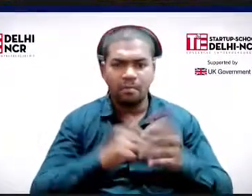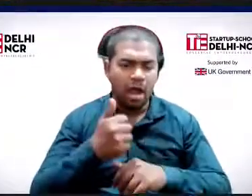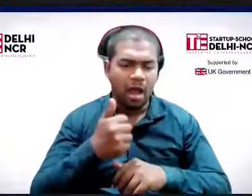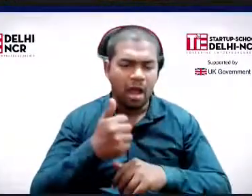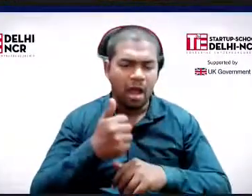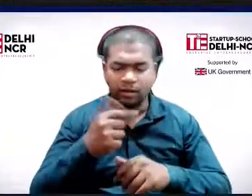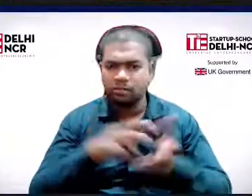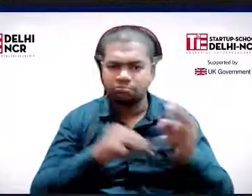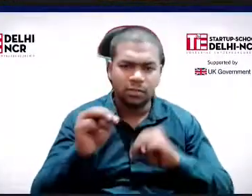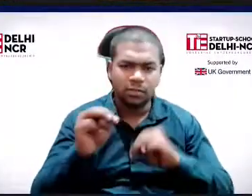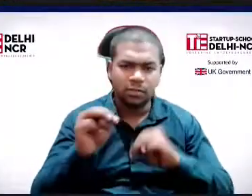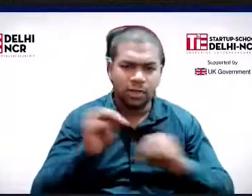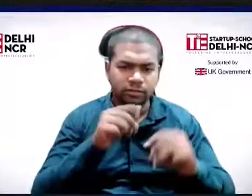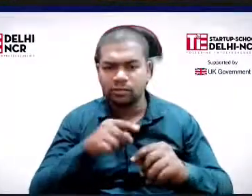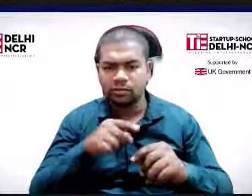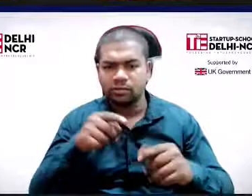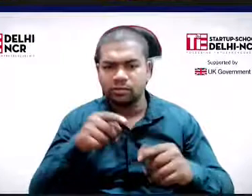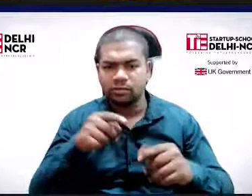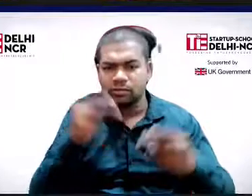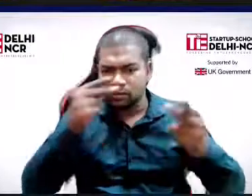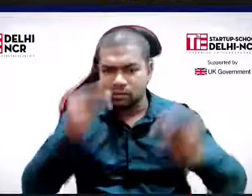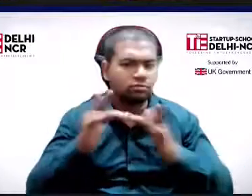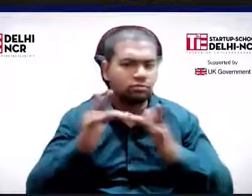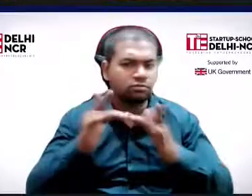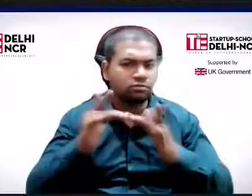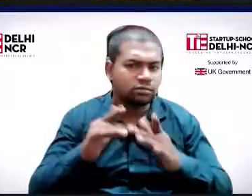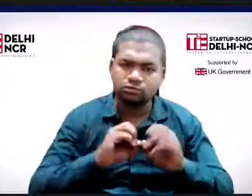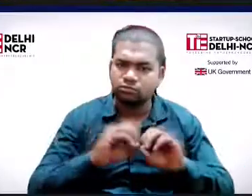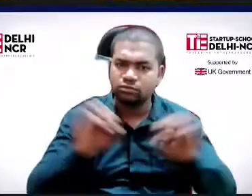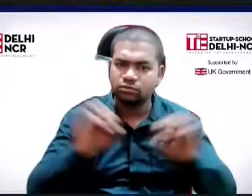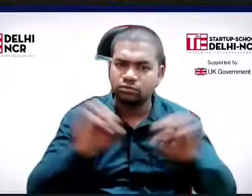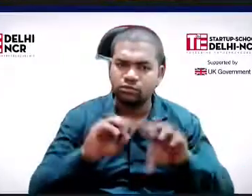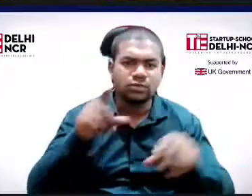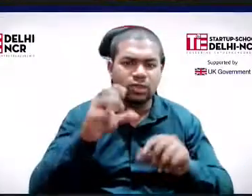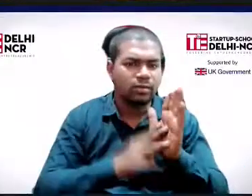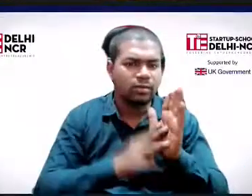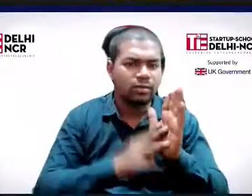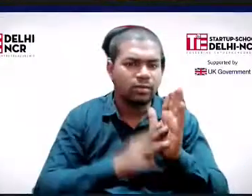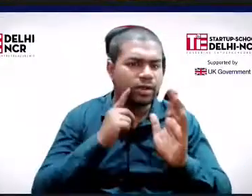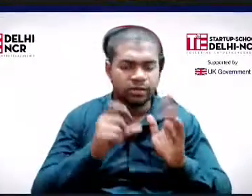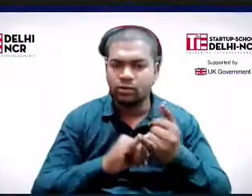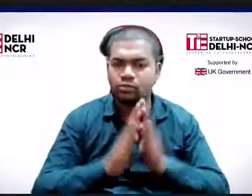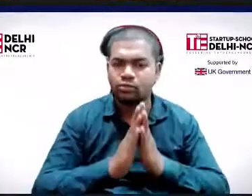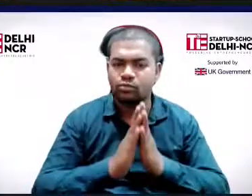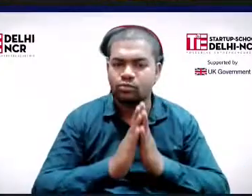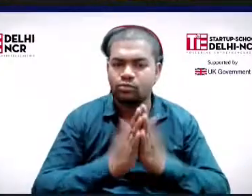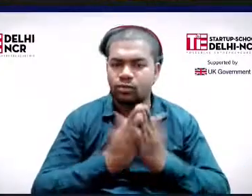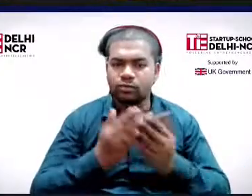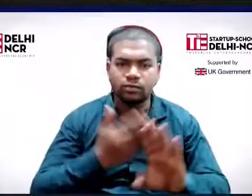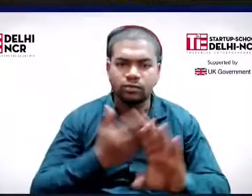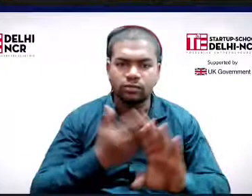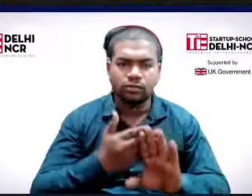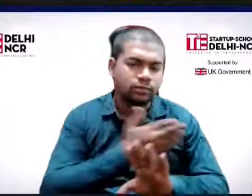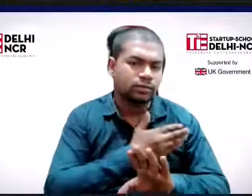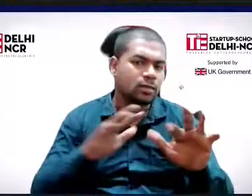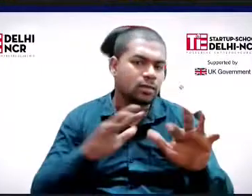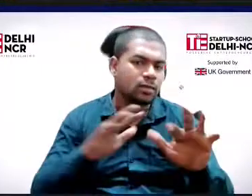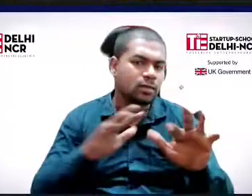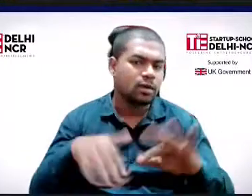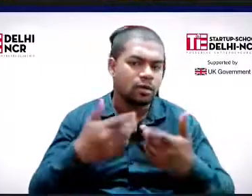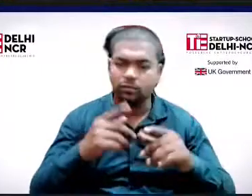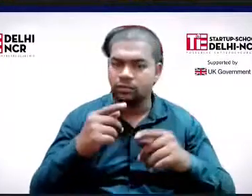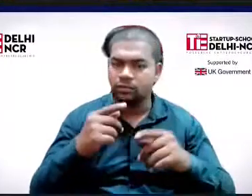storytelling to designing websites for publishers of comic books, that's my journey into how can we